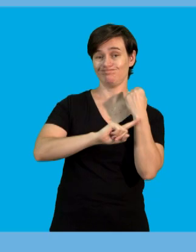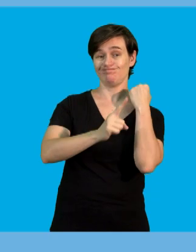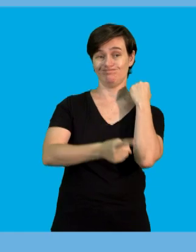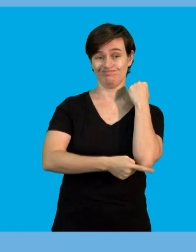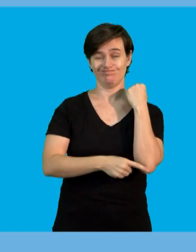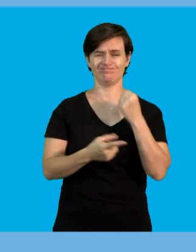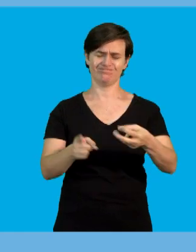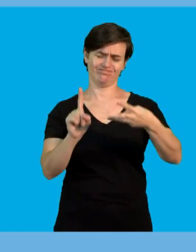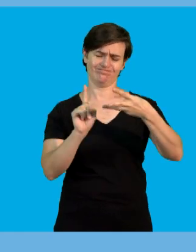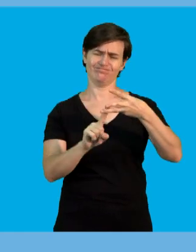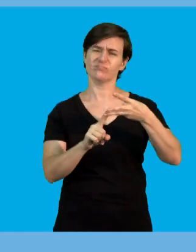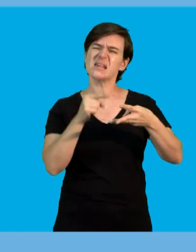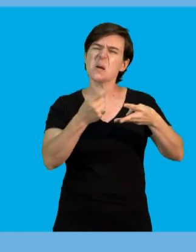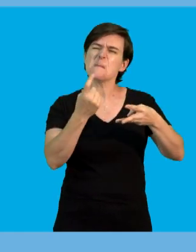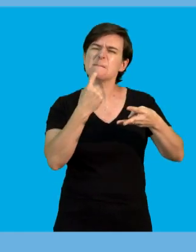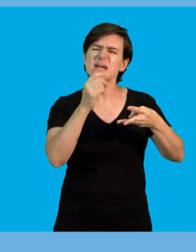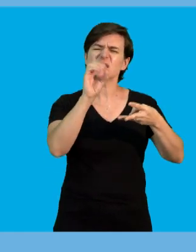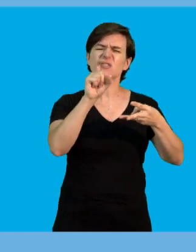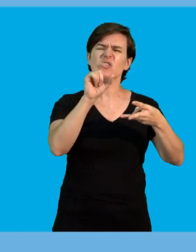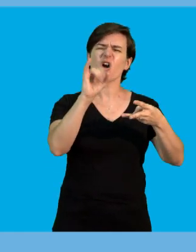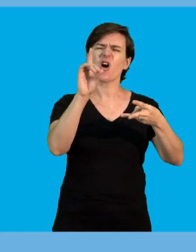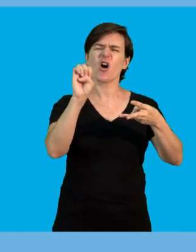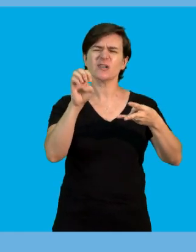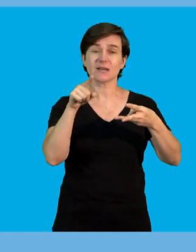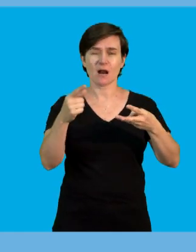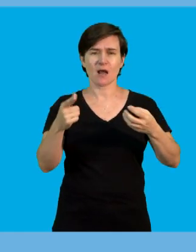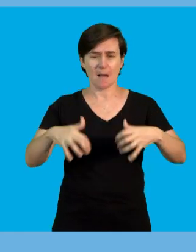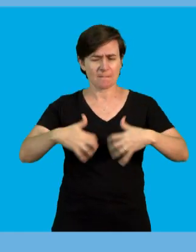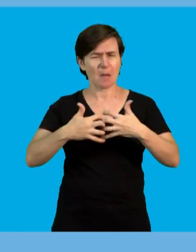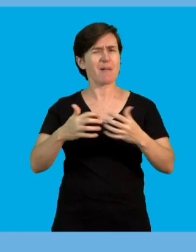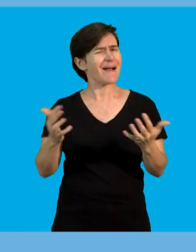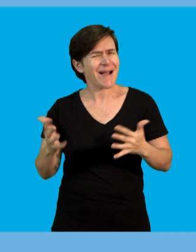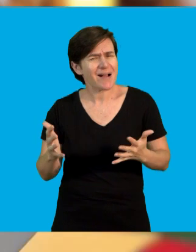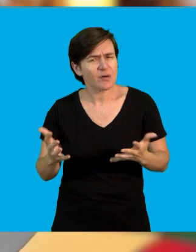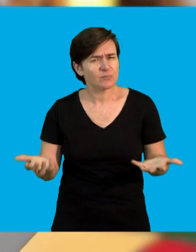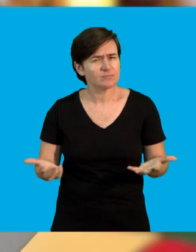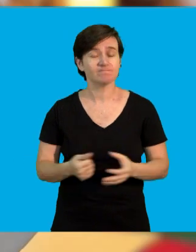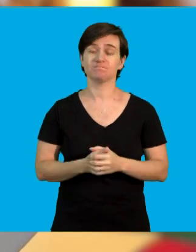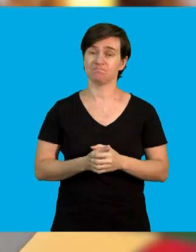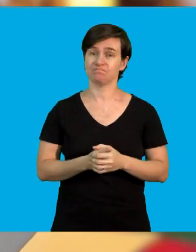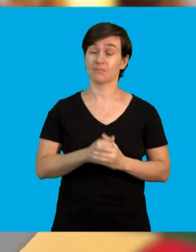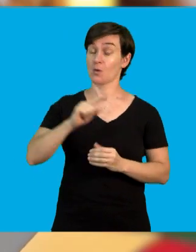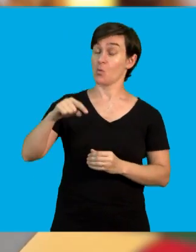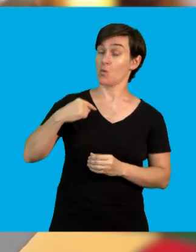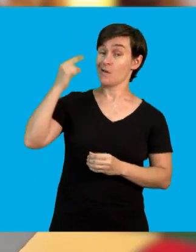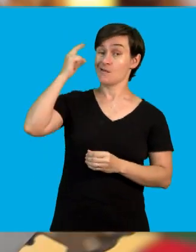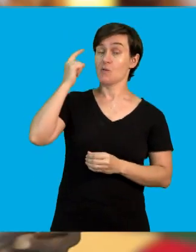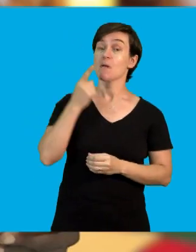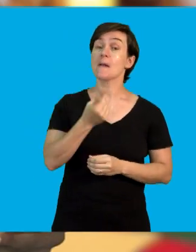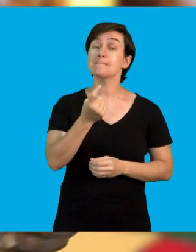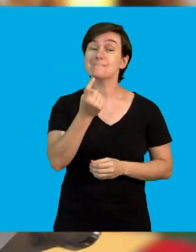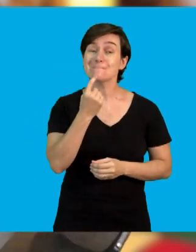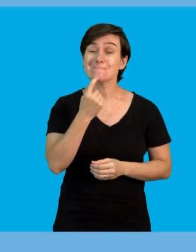And then lastly, how can metal oxides be formed in general? So how do we then form metal oxides? We know that the